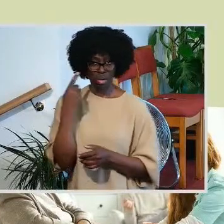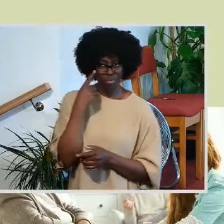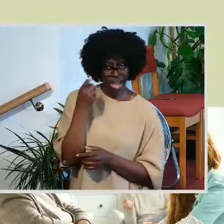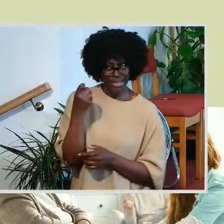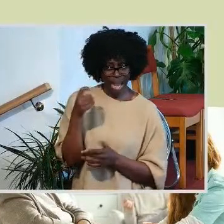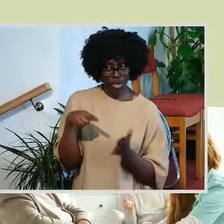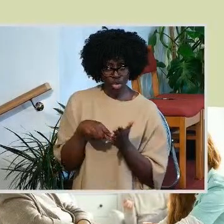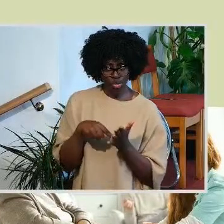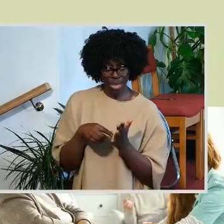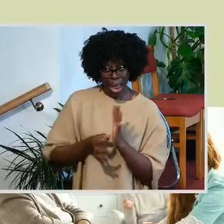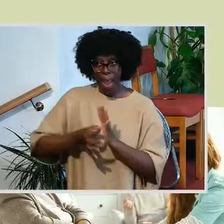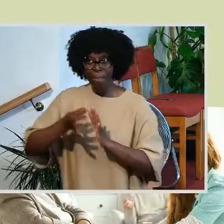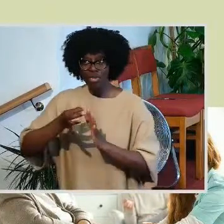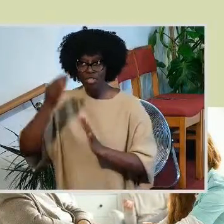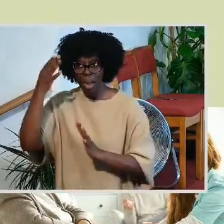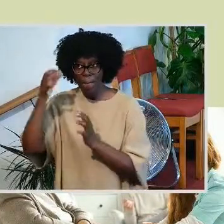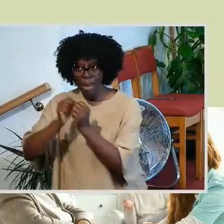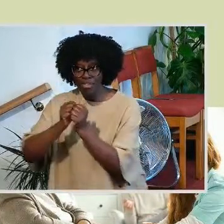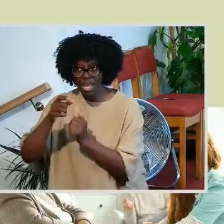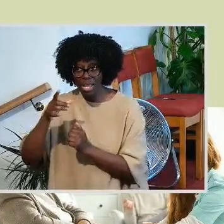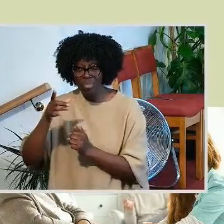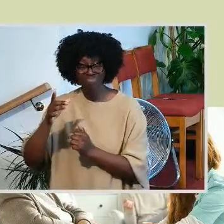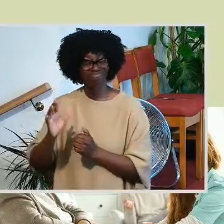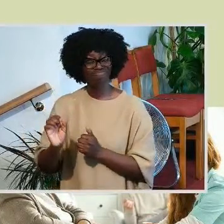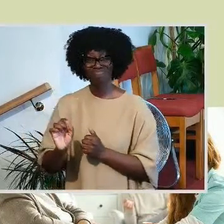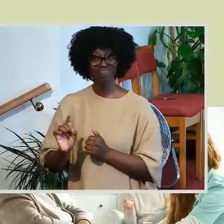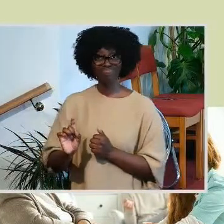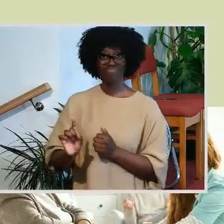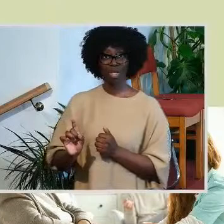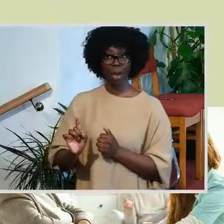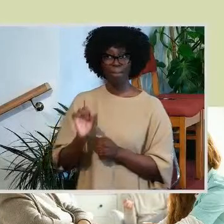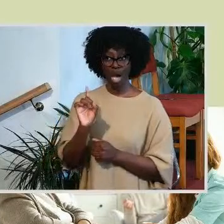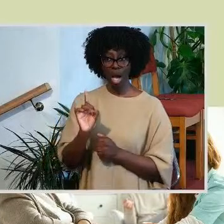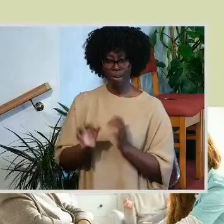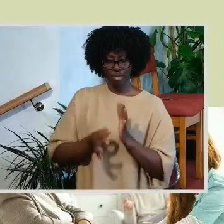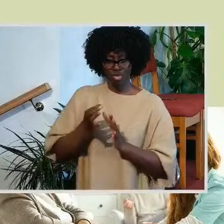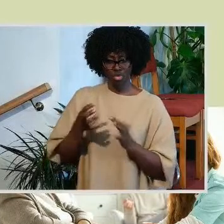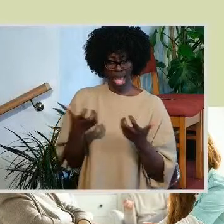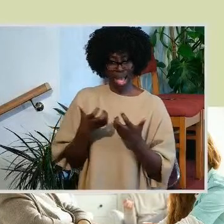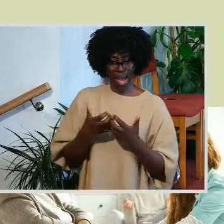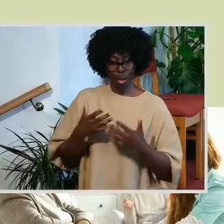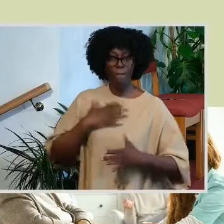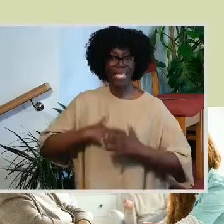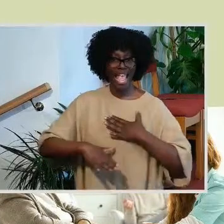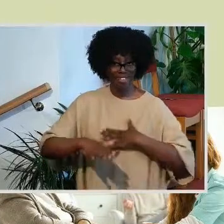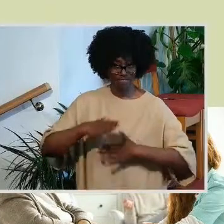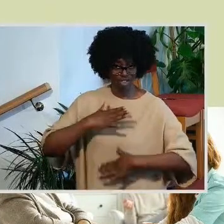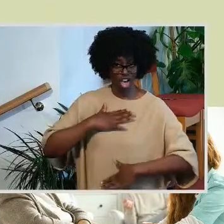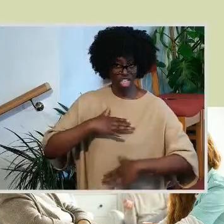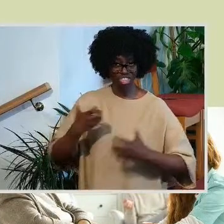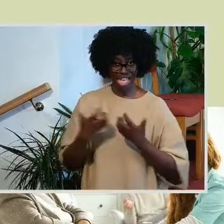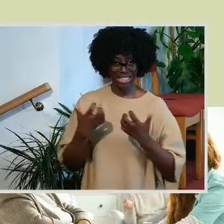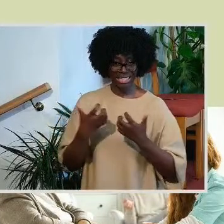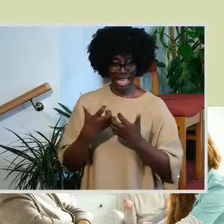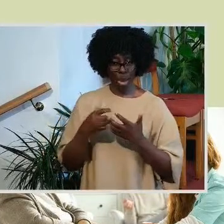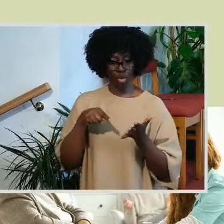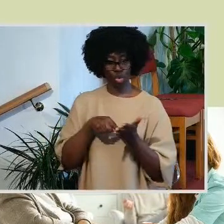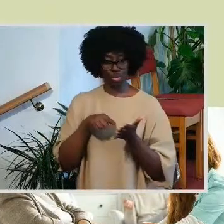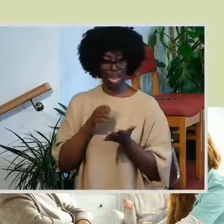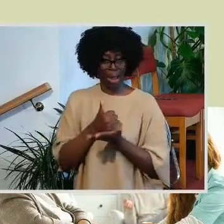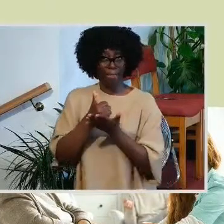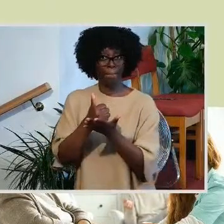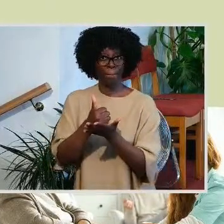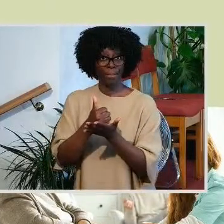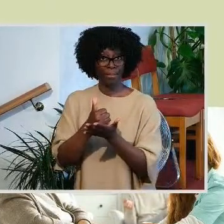the patients, although their memory didn't improve, they had improved behavior. So these patients, for example, were patients who were not able